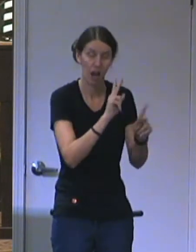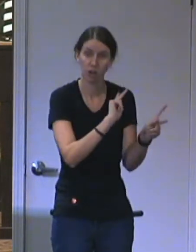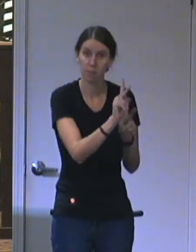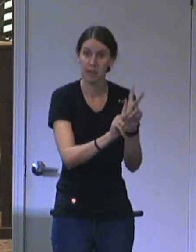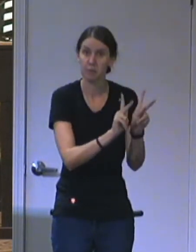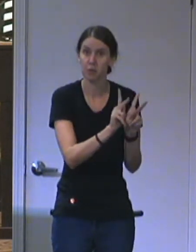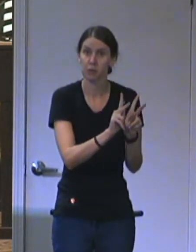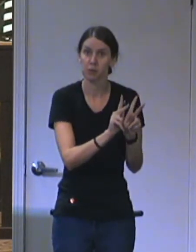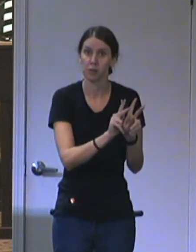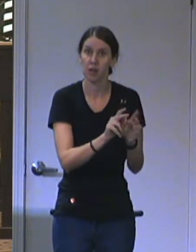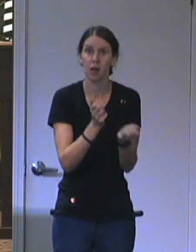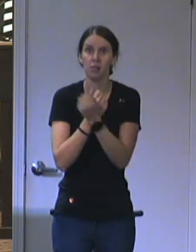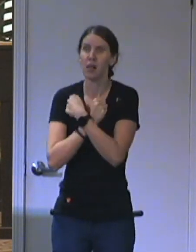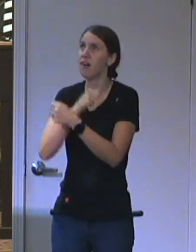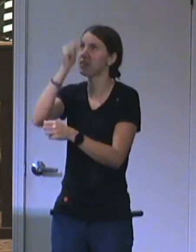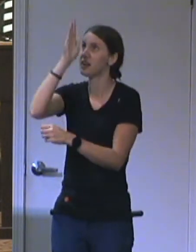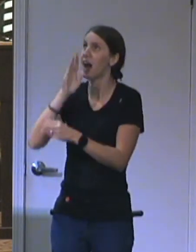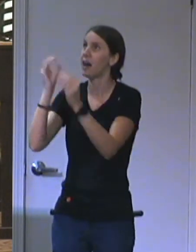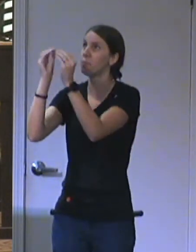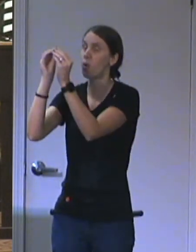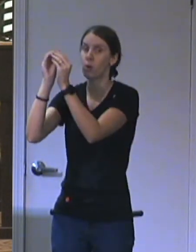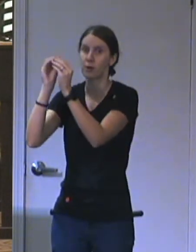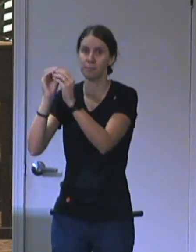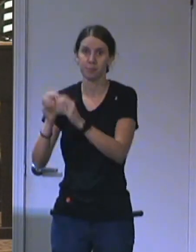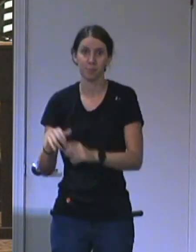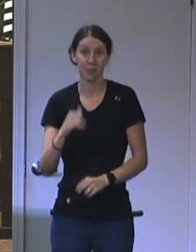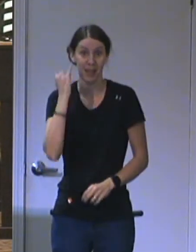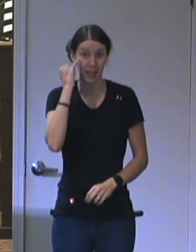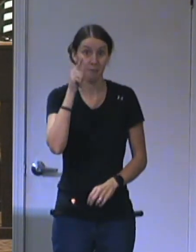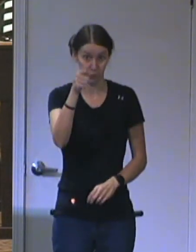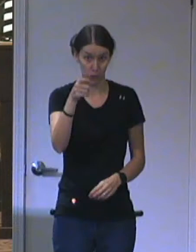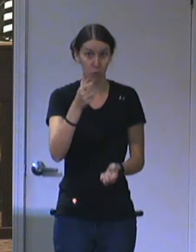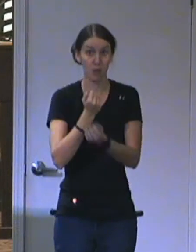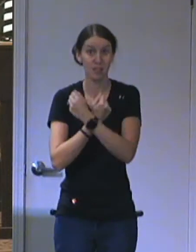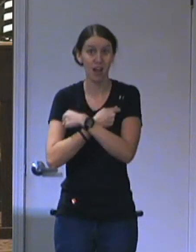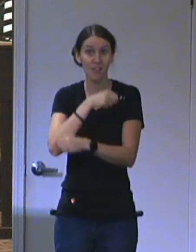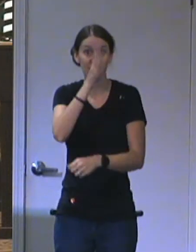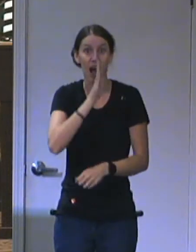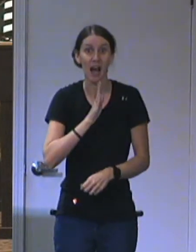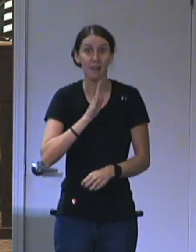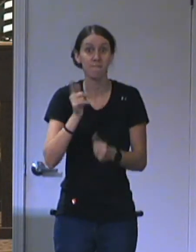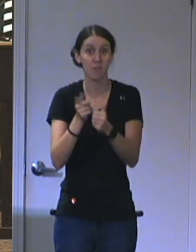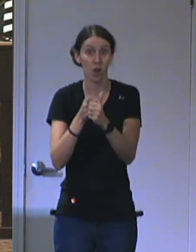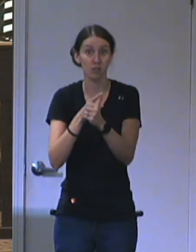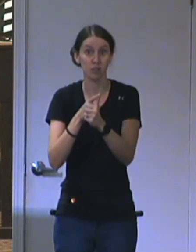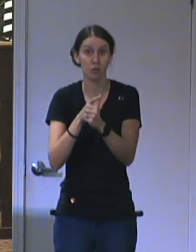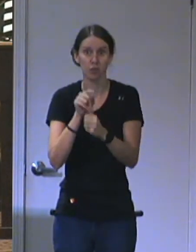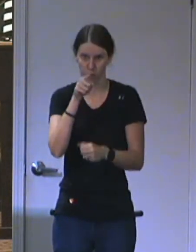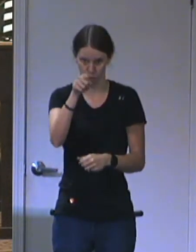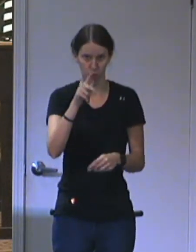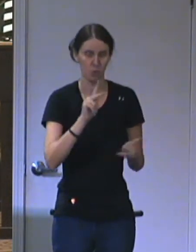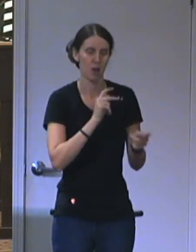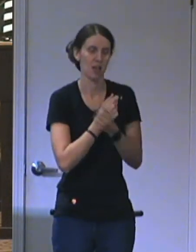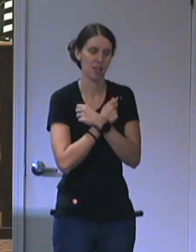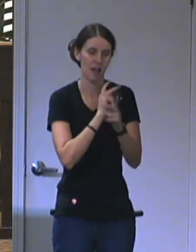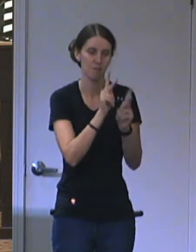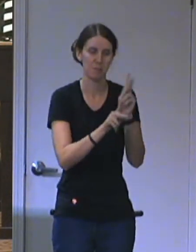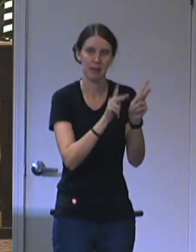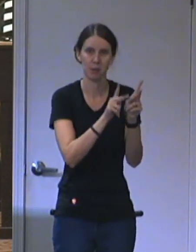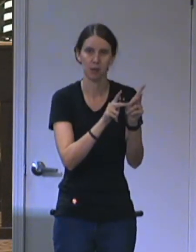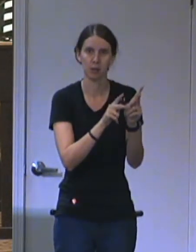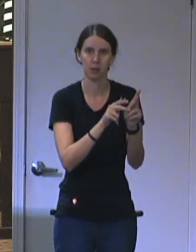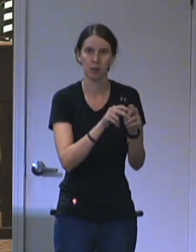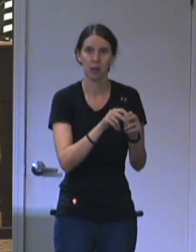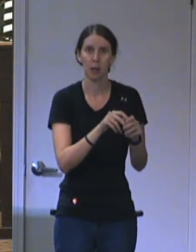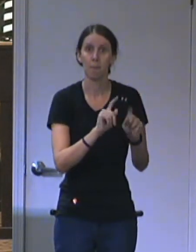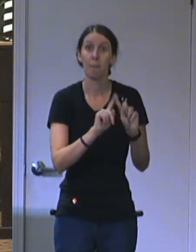love them. Because if you love God, you will love them and you will be concerned, but you have to keep